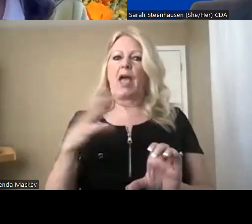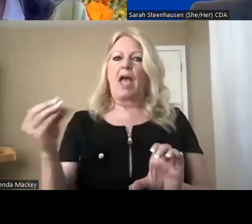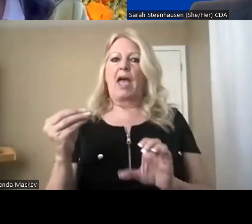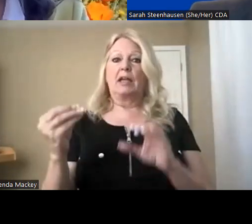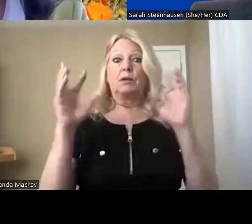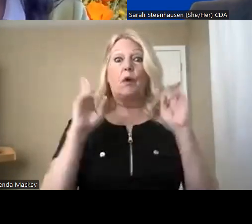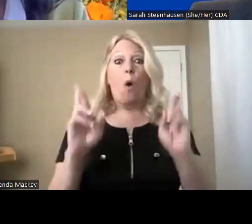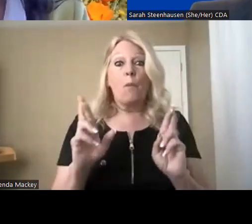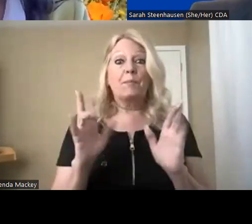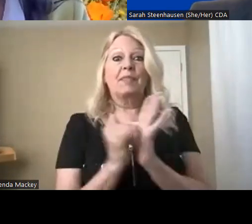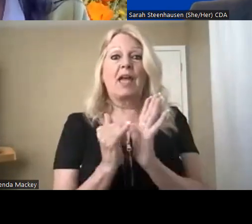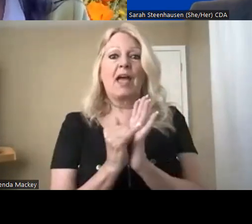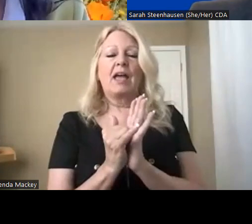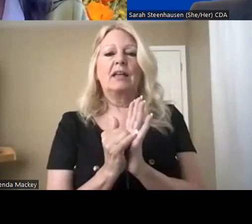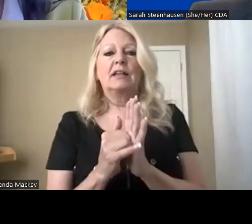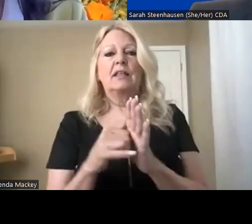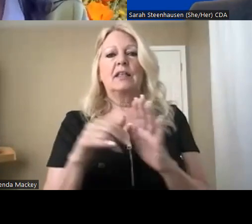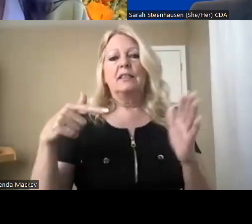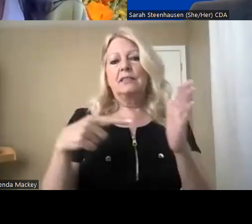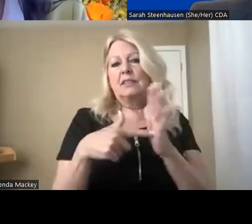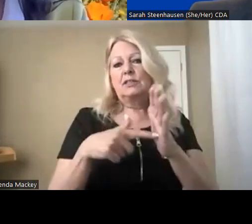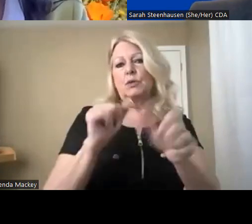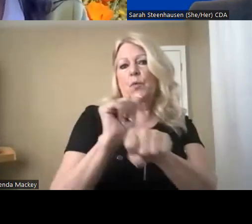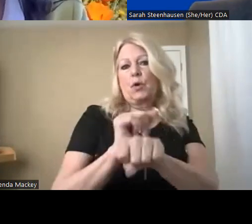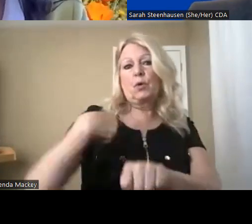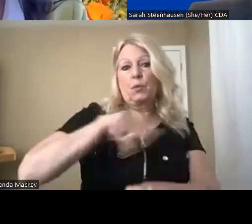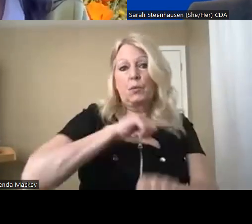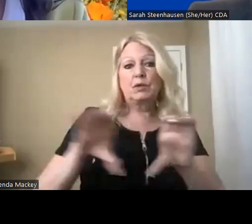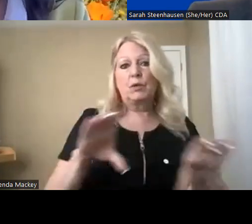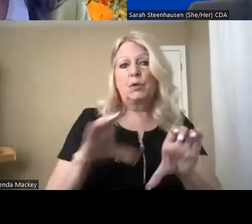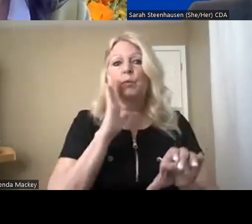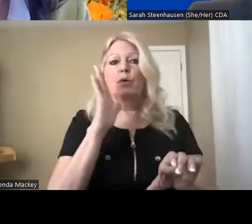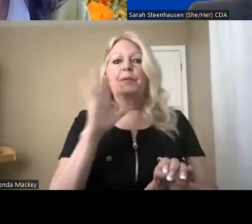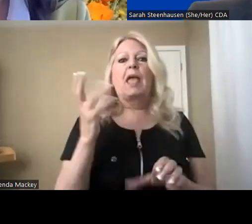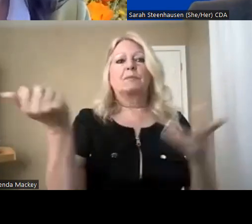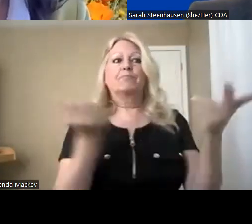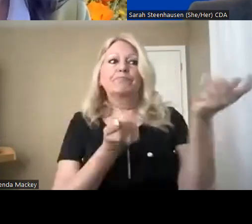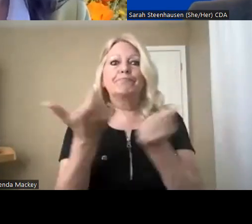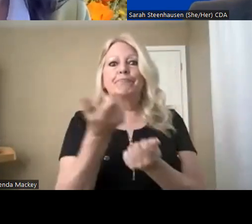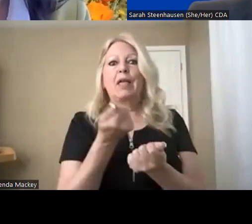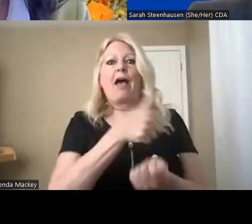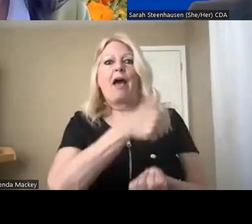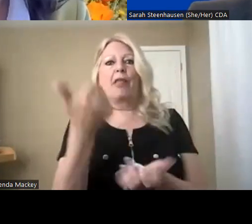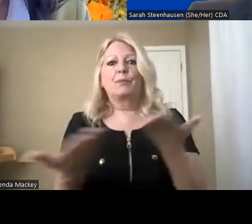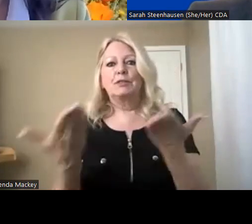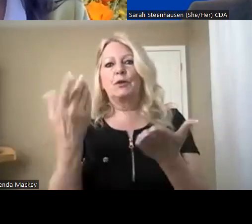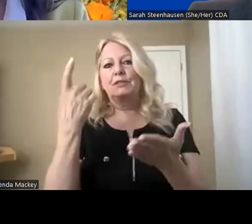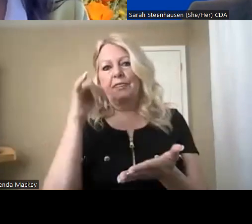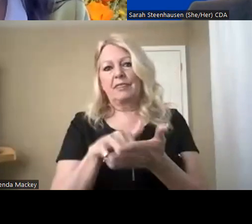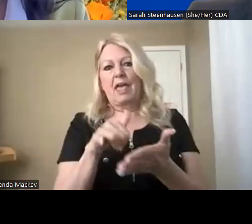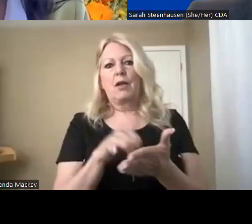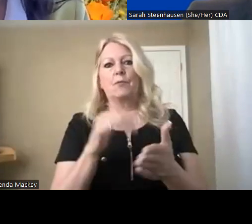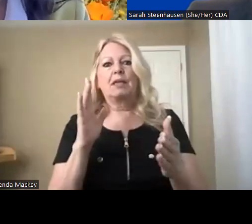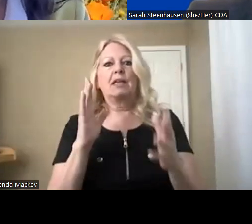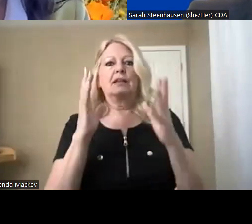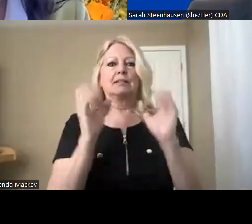the importance of this body of work, we'll be able to pull together, some external resources, hopefully, to achieve this vision.